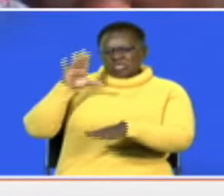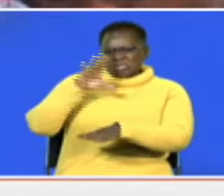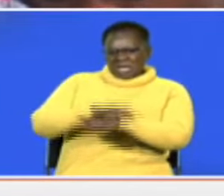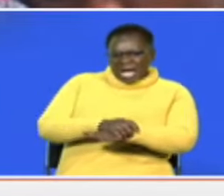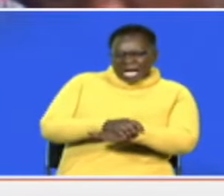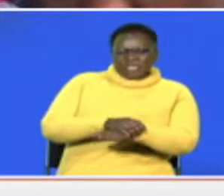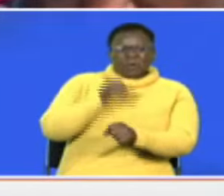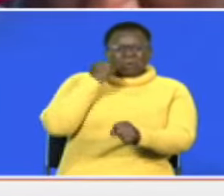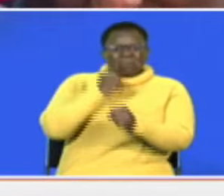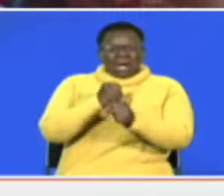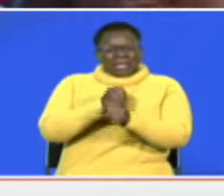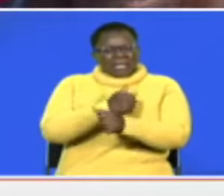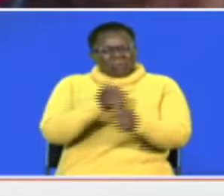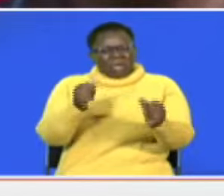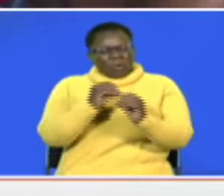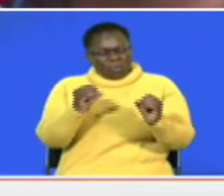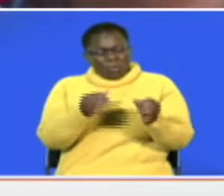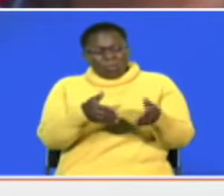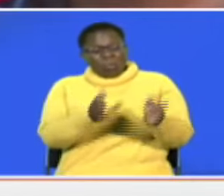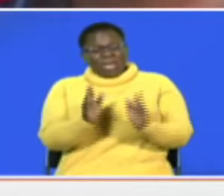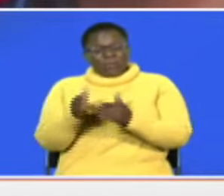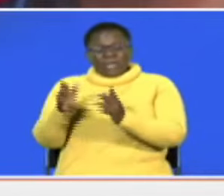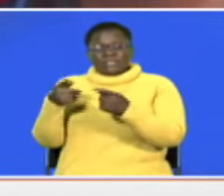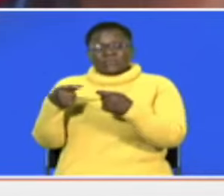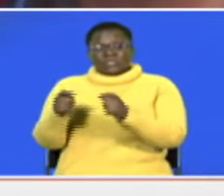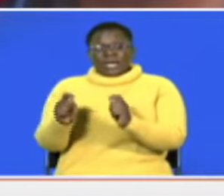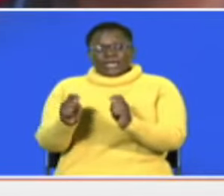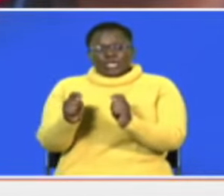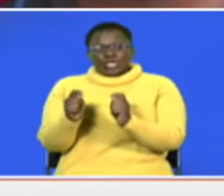airports are not running very well, it is a way of trying